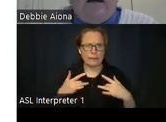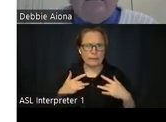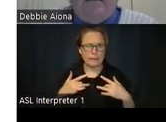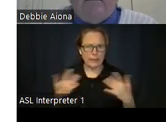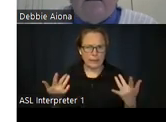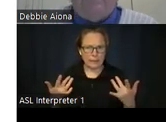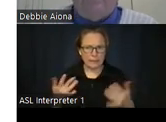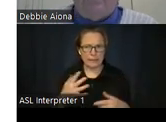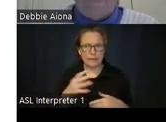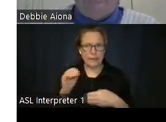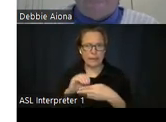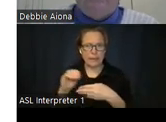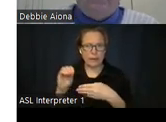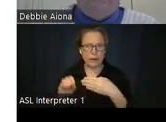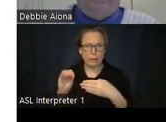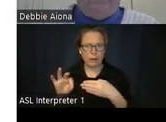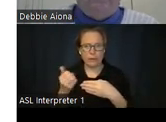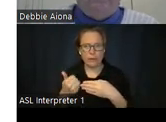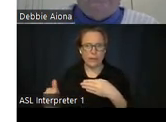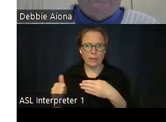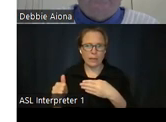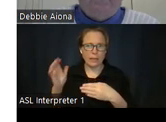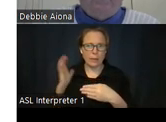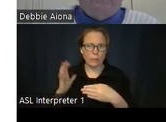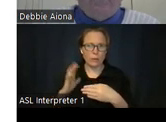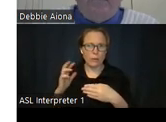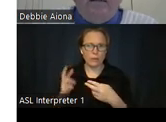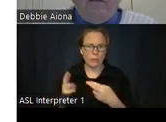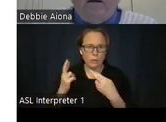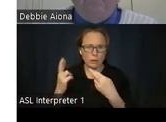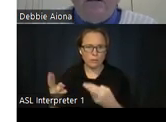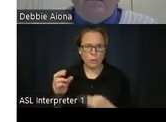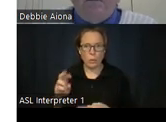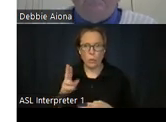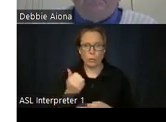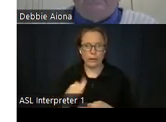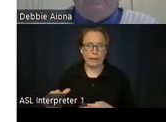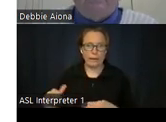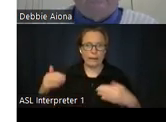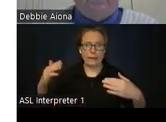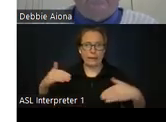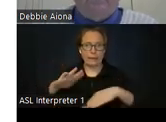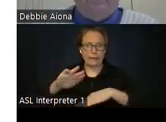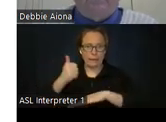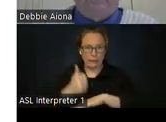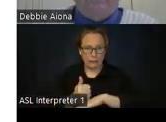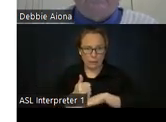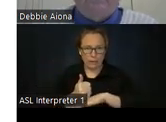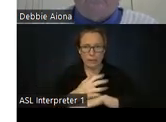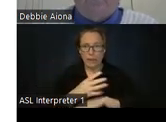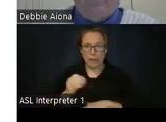The status and outcomes of any previous recommendations, for any that have not been implemented, the